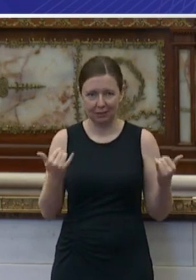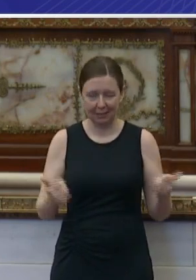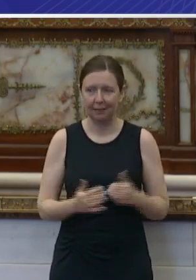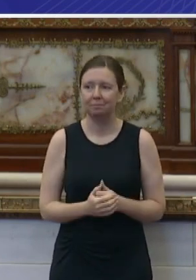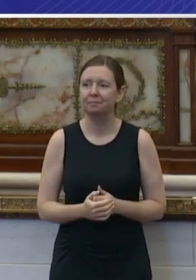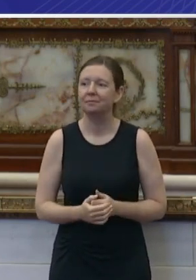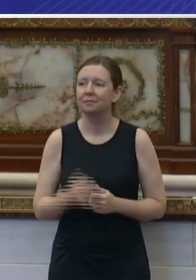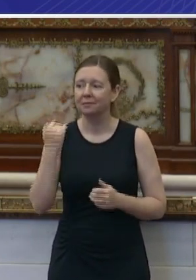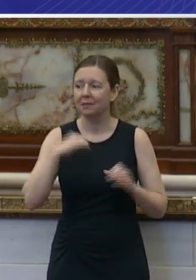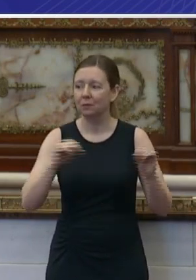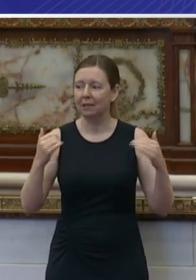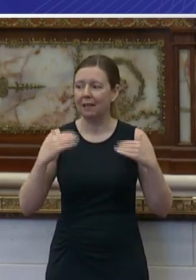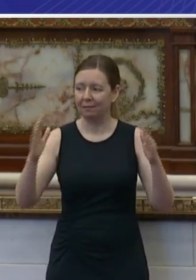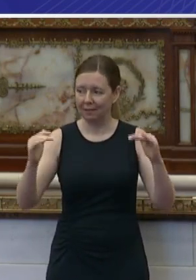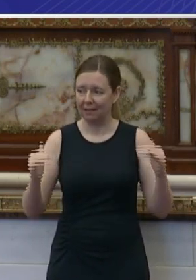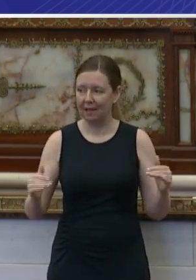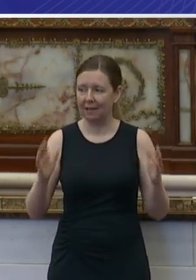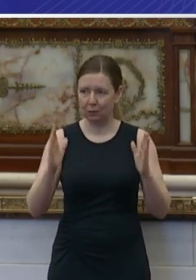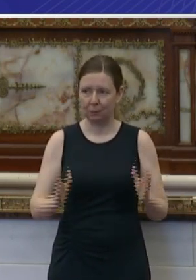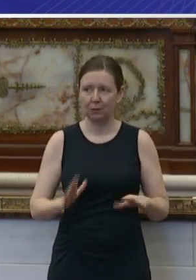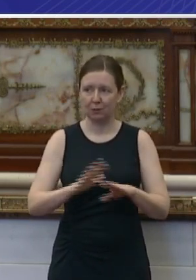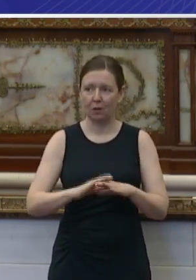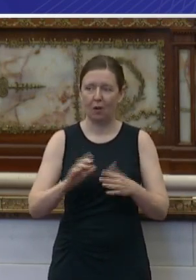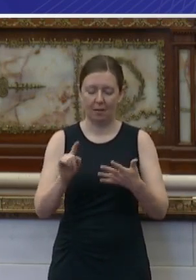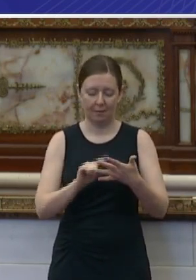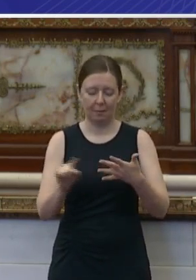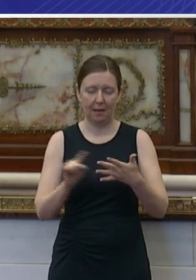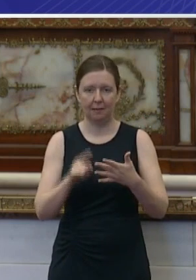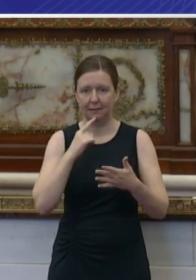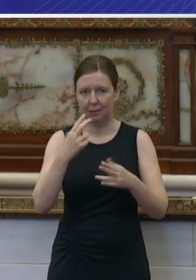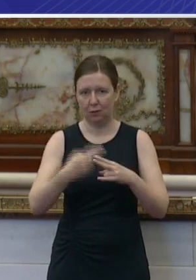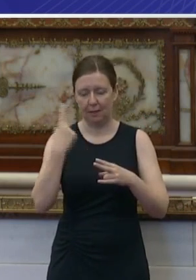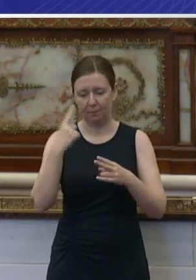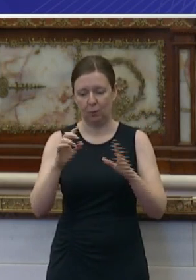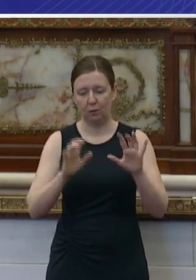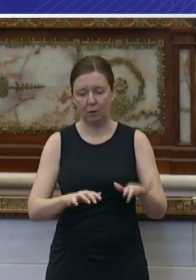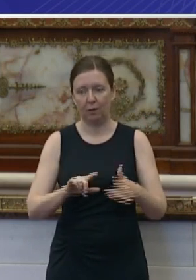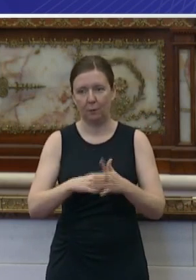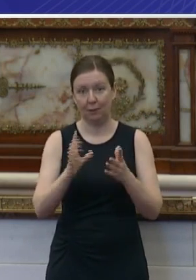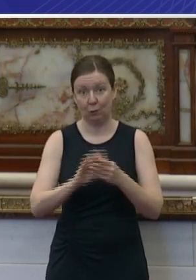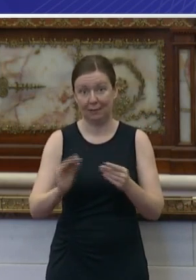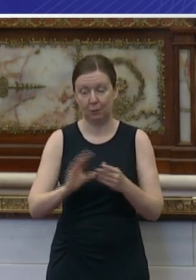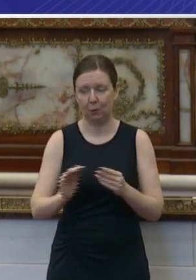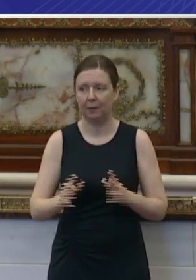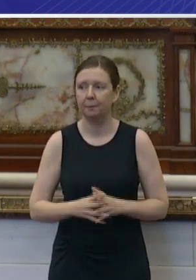today. If we could have the next person on the panel state your name for the record and begin your testimony.